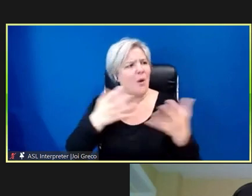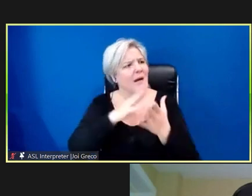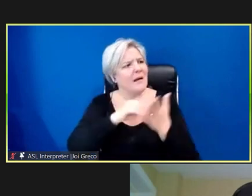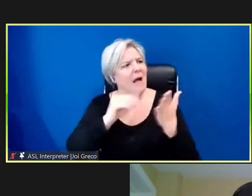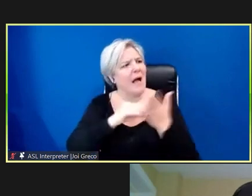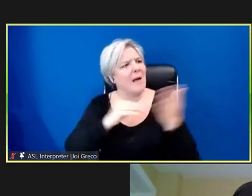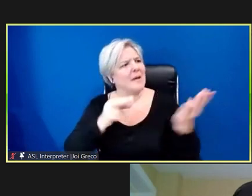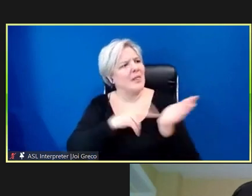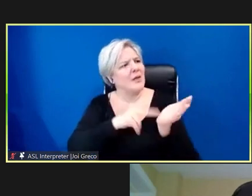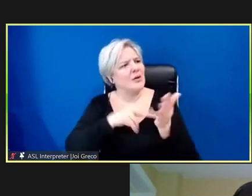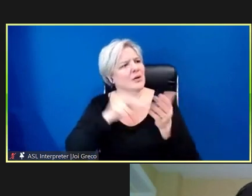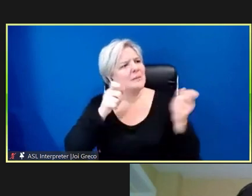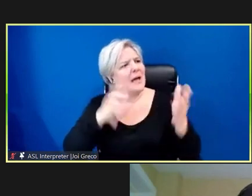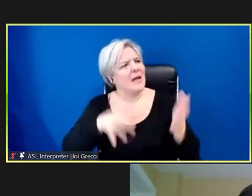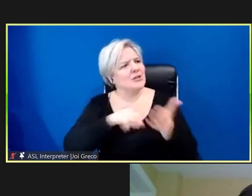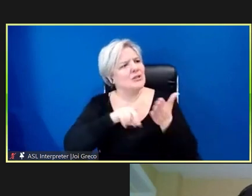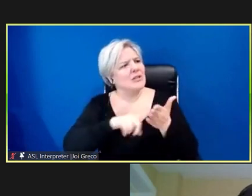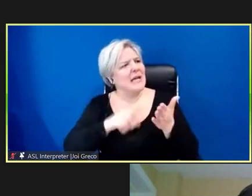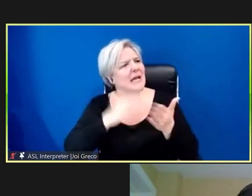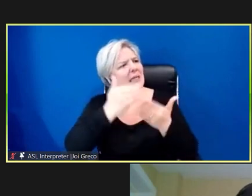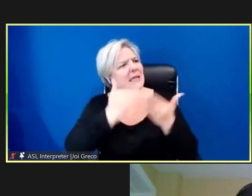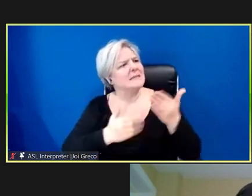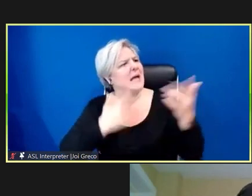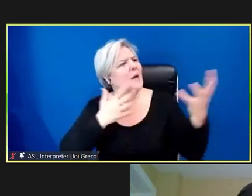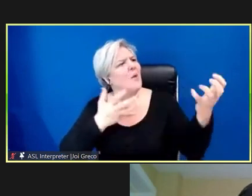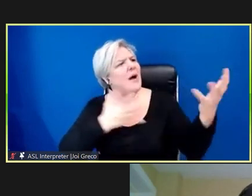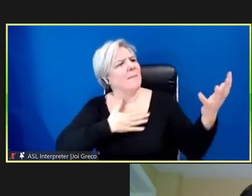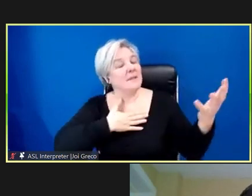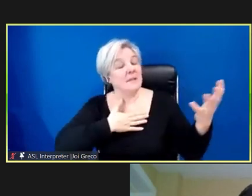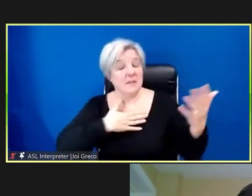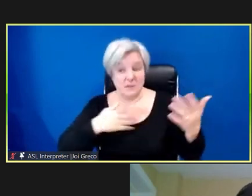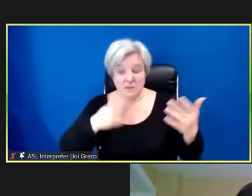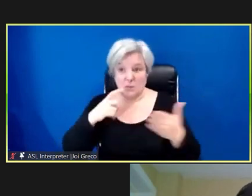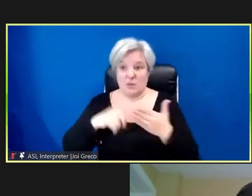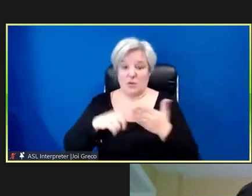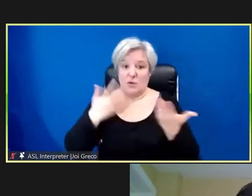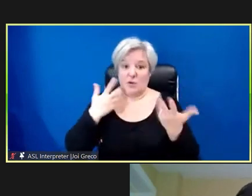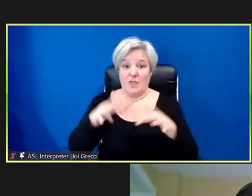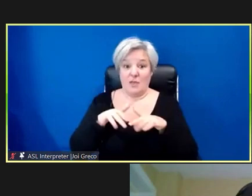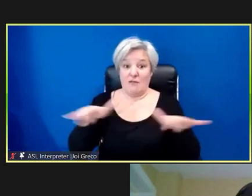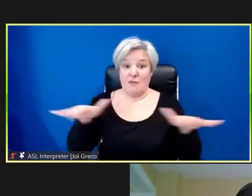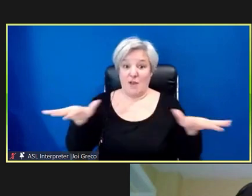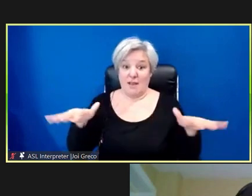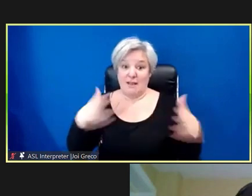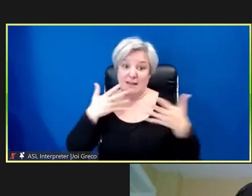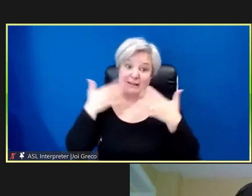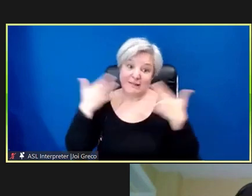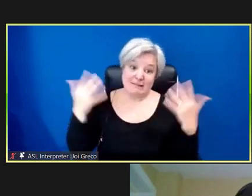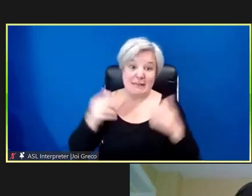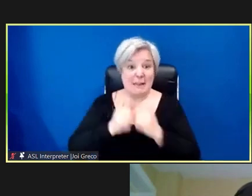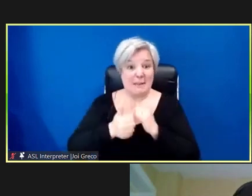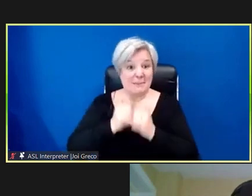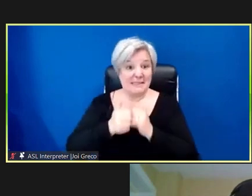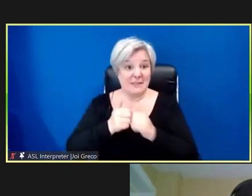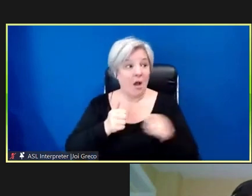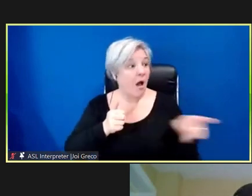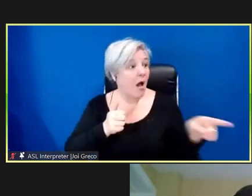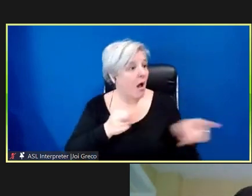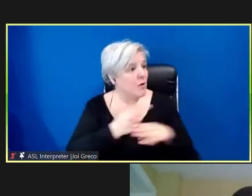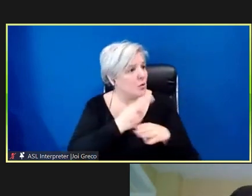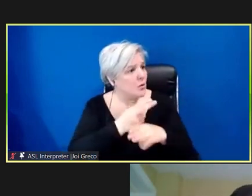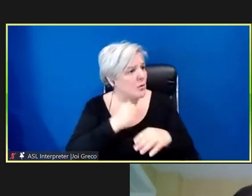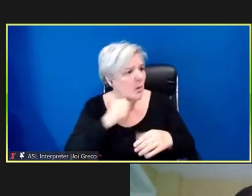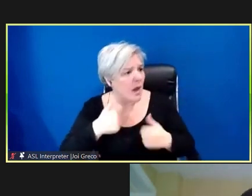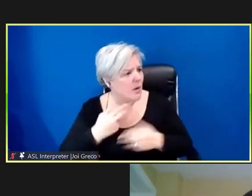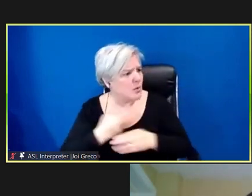nurse manager checklist. So we found that kind of the friendly competition between hospitals of, oh, you're using something we're